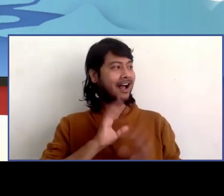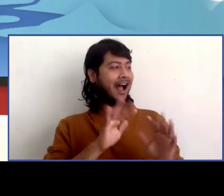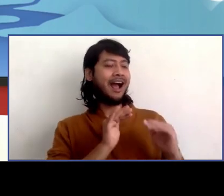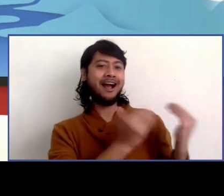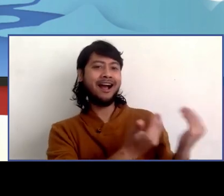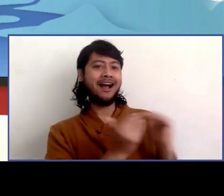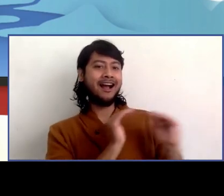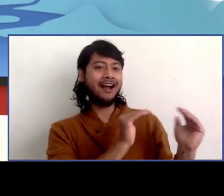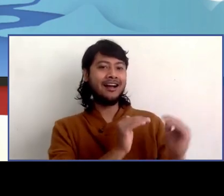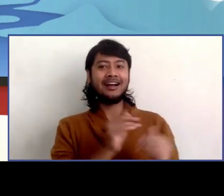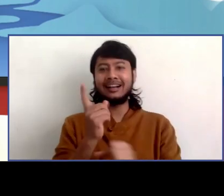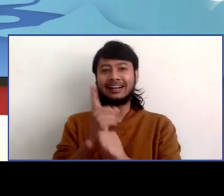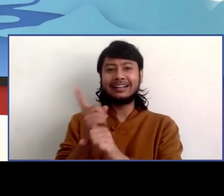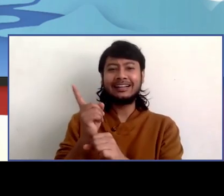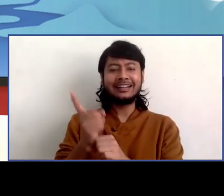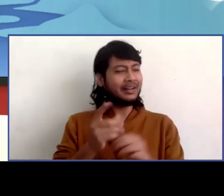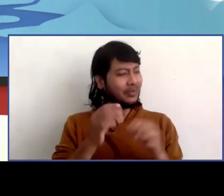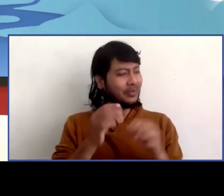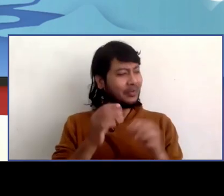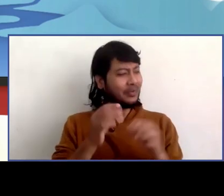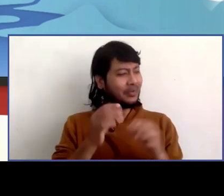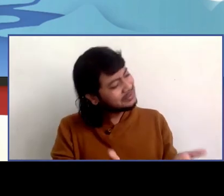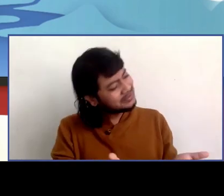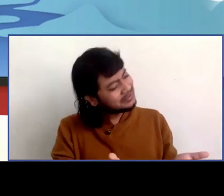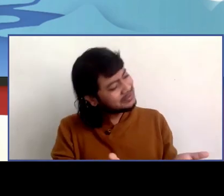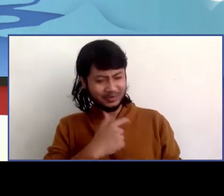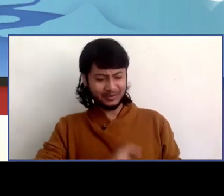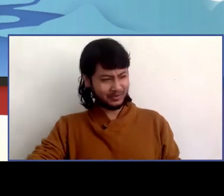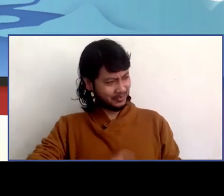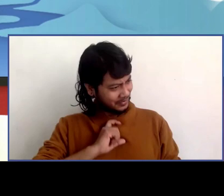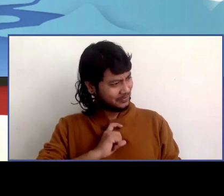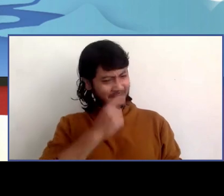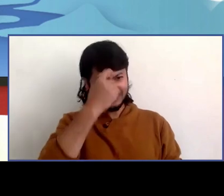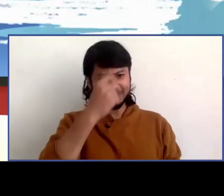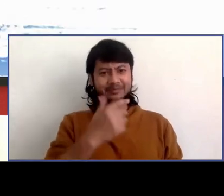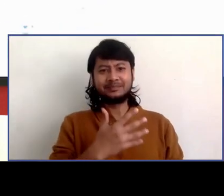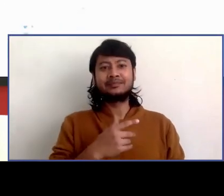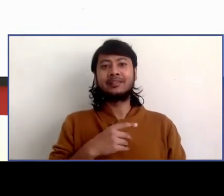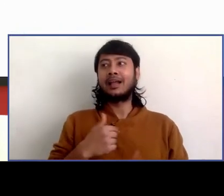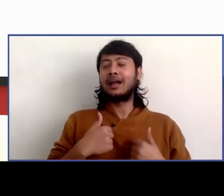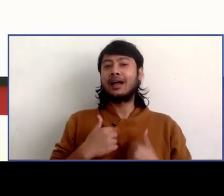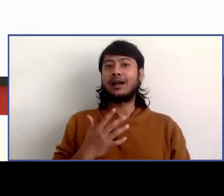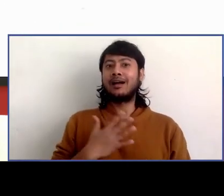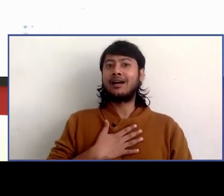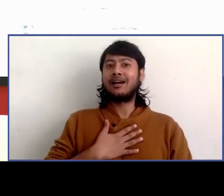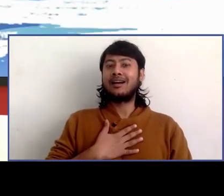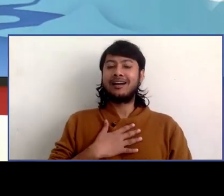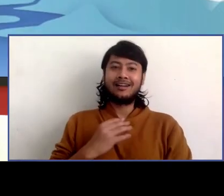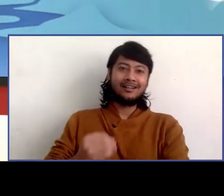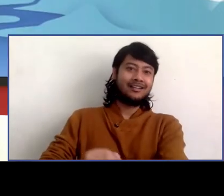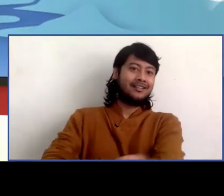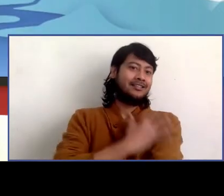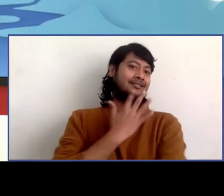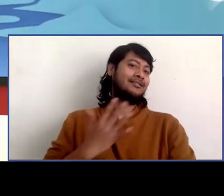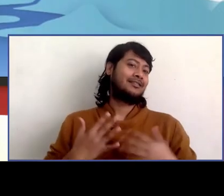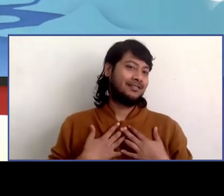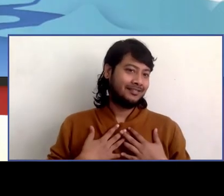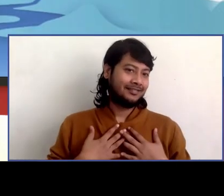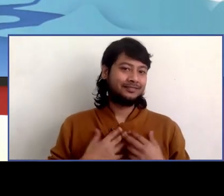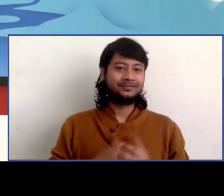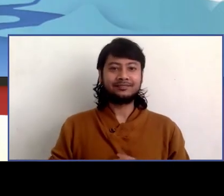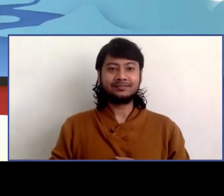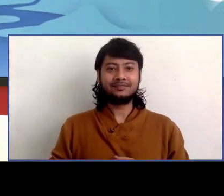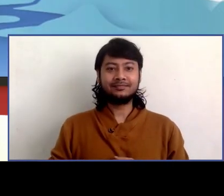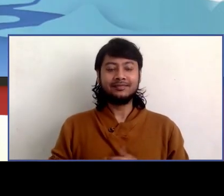there." And I found that so touching. Slowly, I started taking part in many, many,